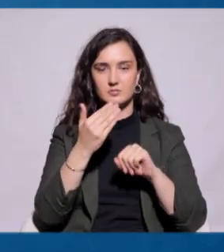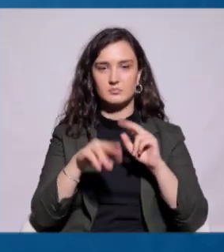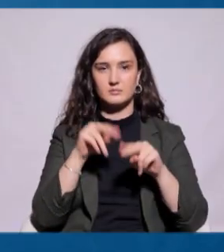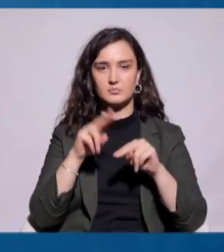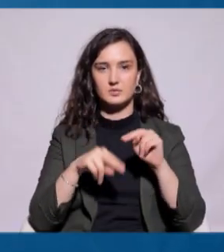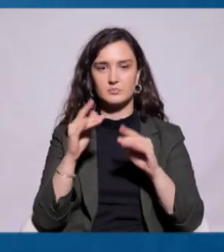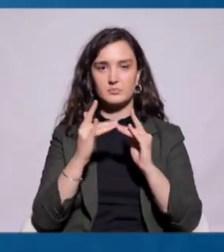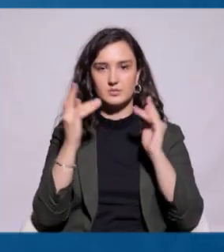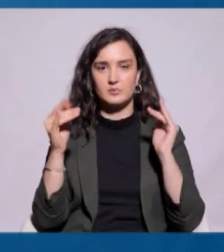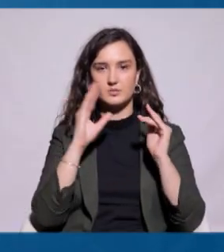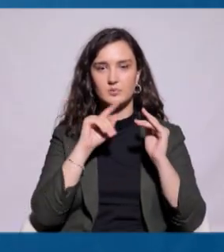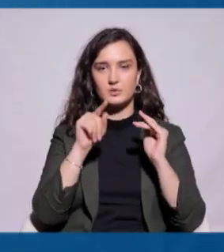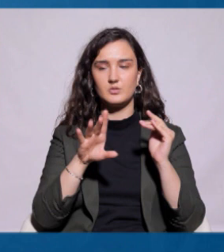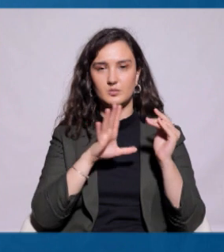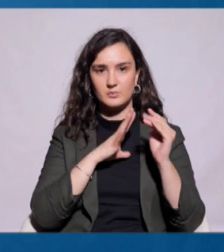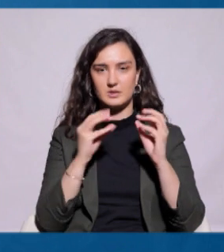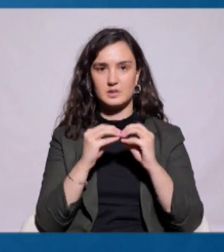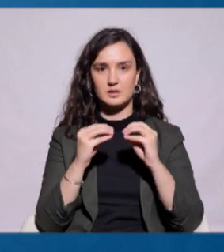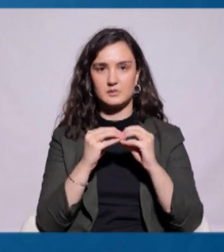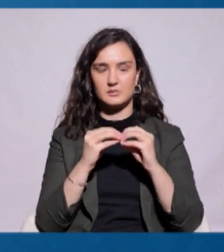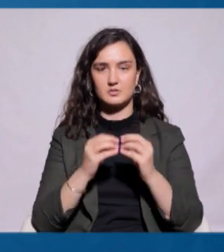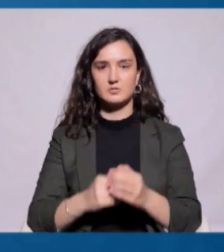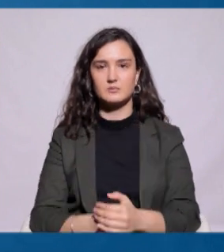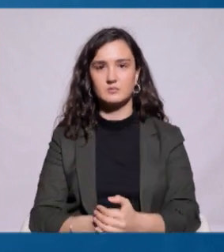build bridges when you were 10?